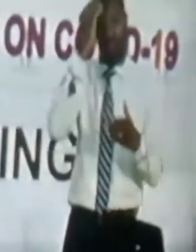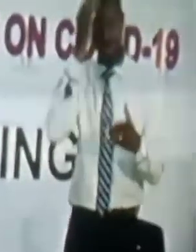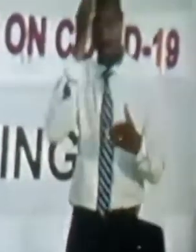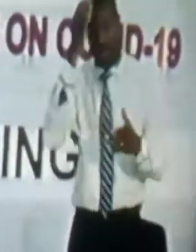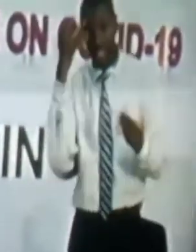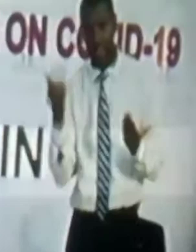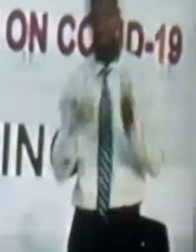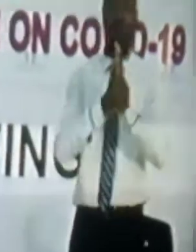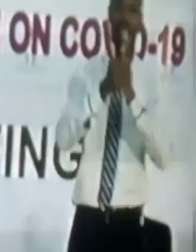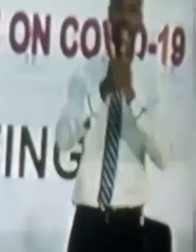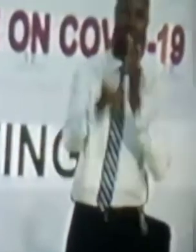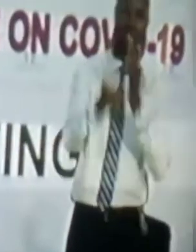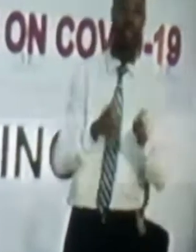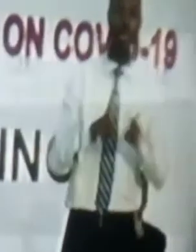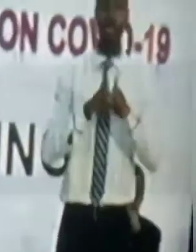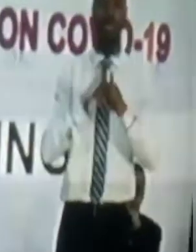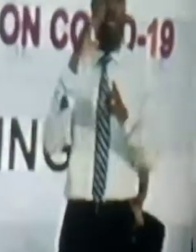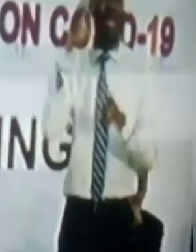experience of fighting